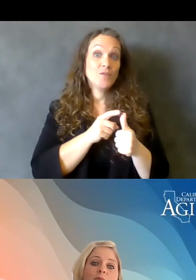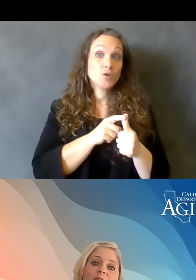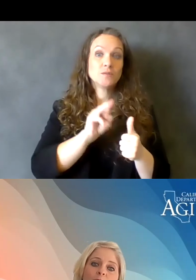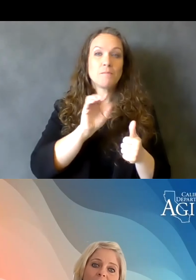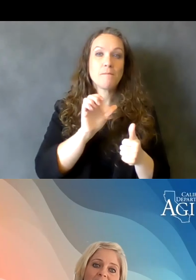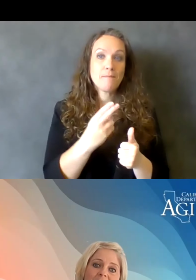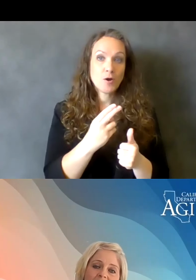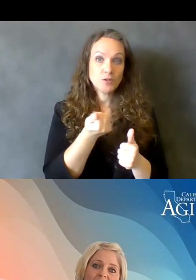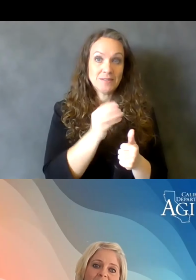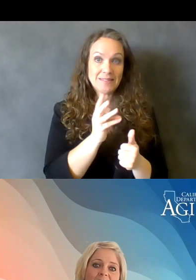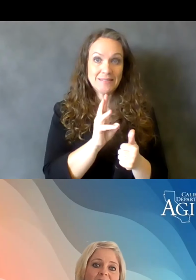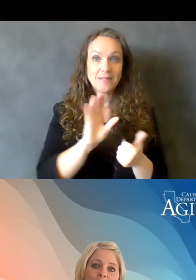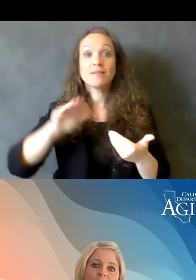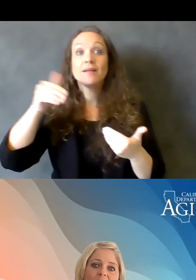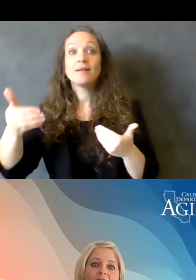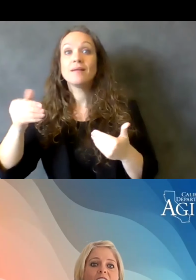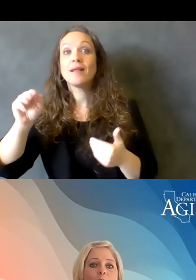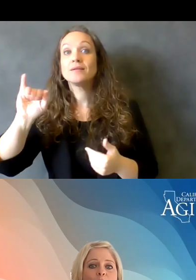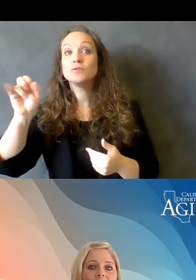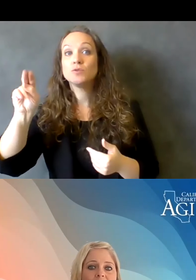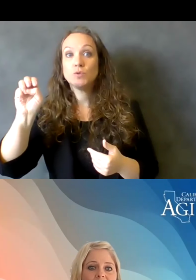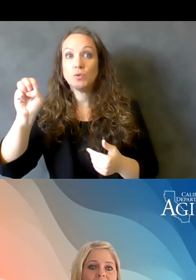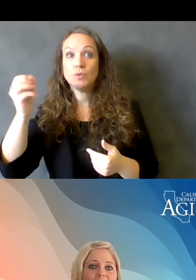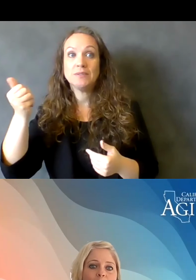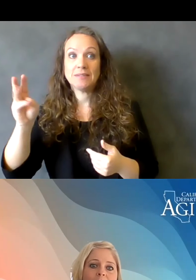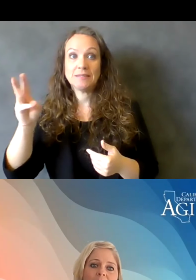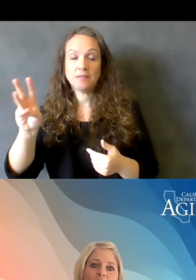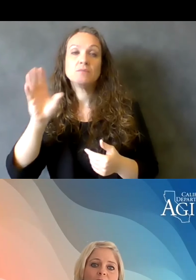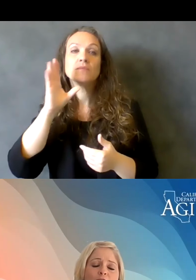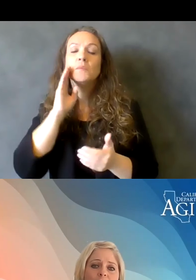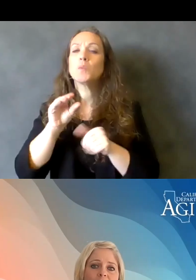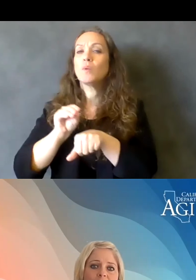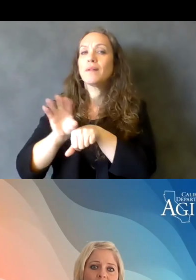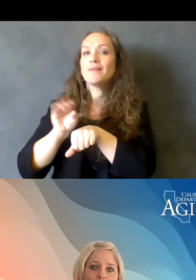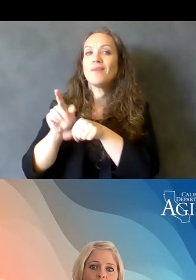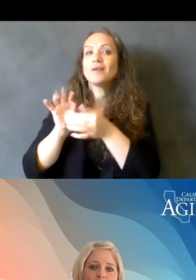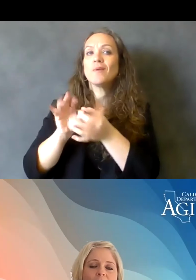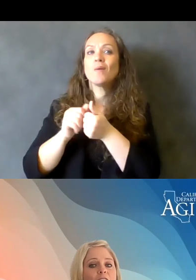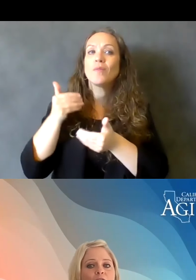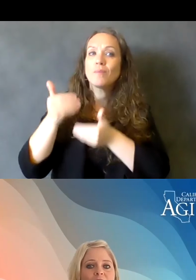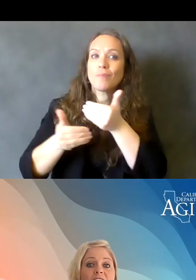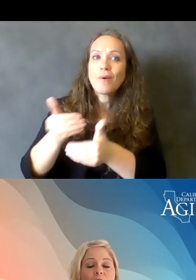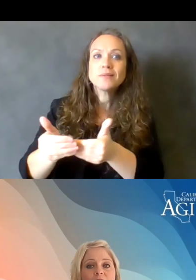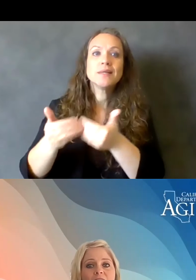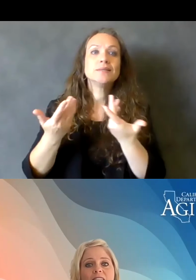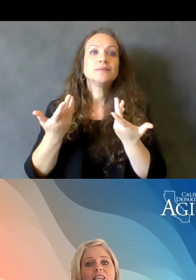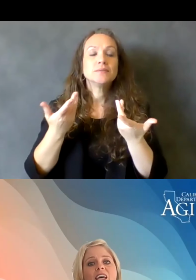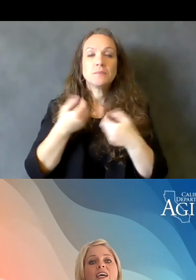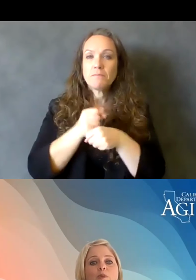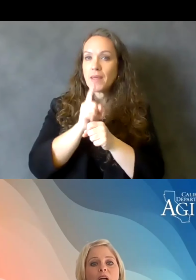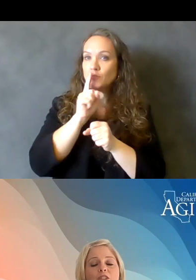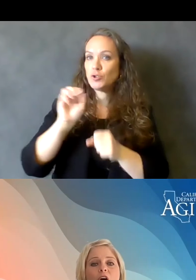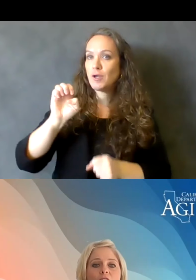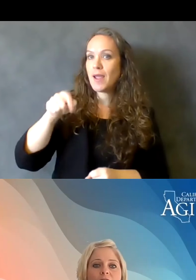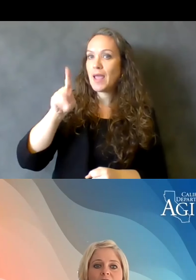This committee will advise CDA and the MPA on process and implementation of services and deliverables, ensuring that equity lens